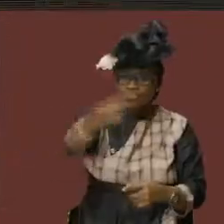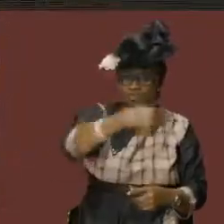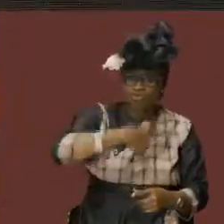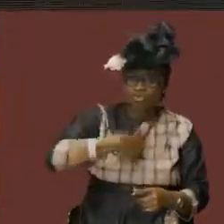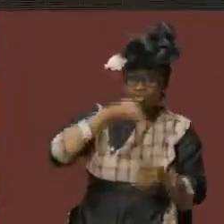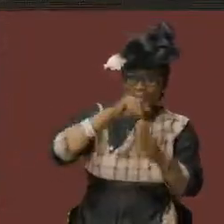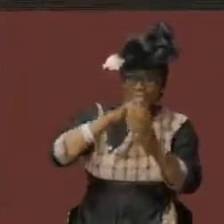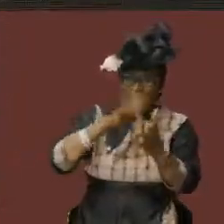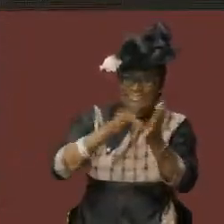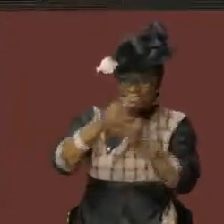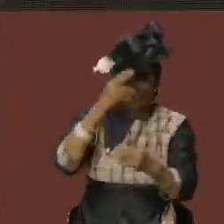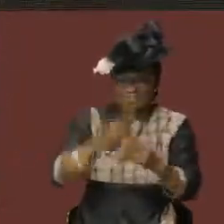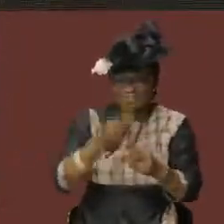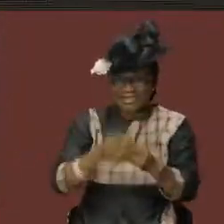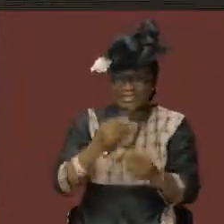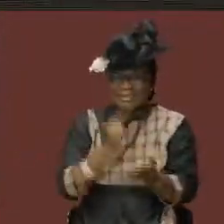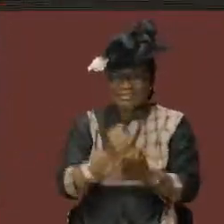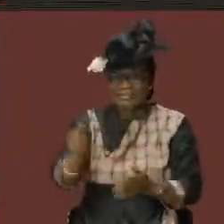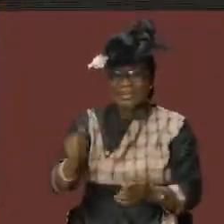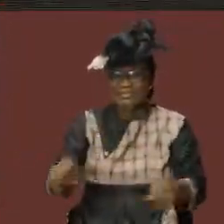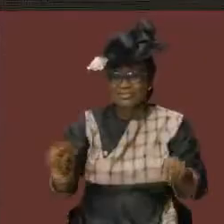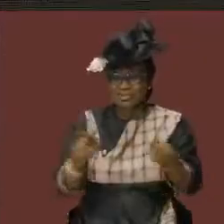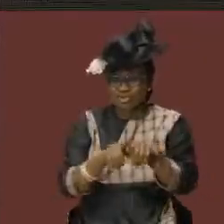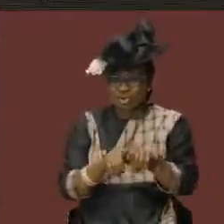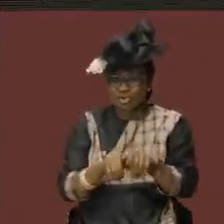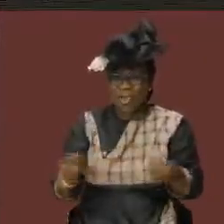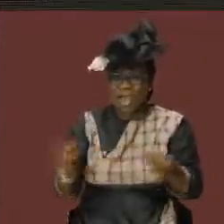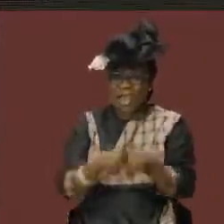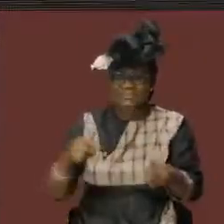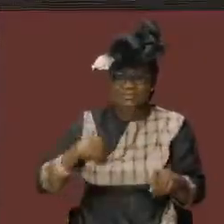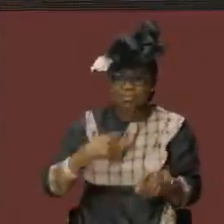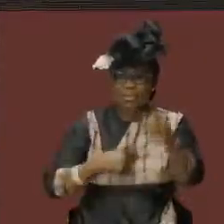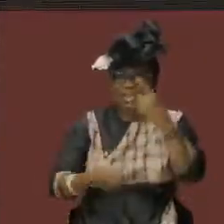So, as we approach the table of the Lord,